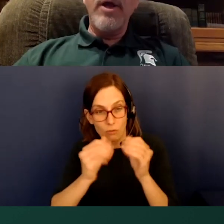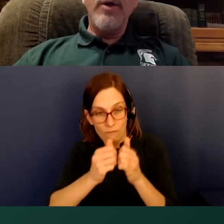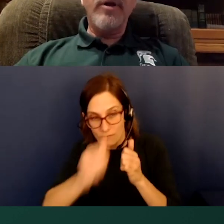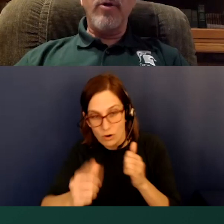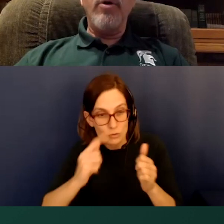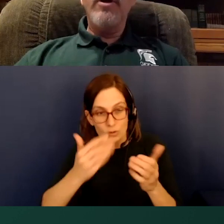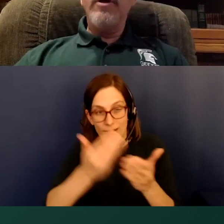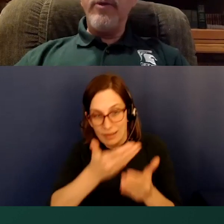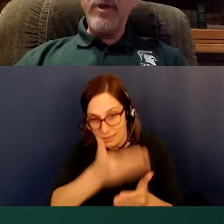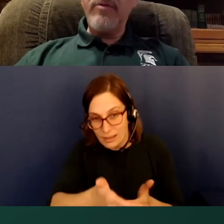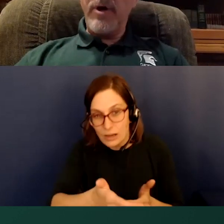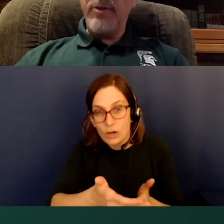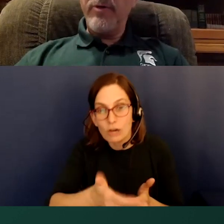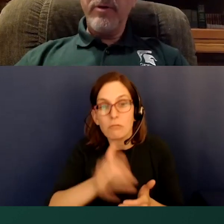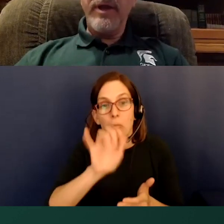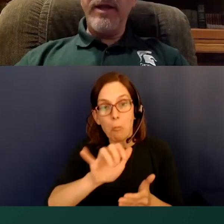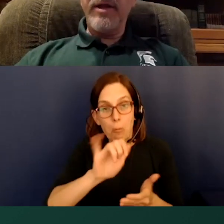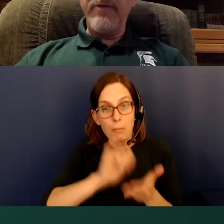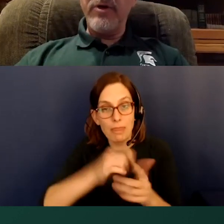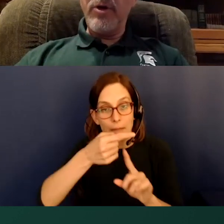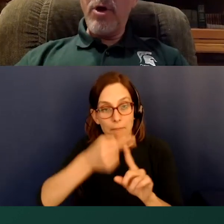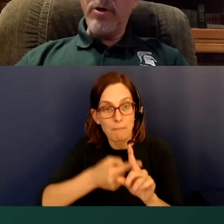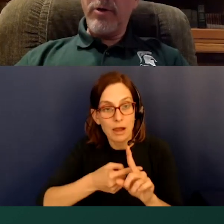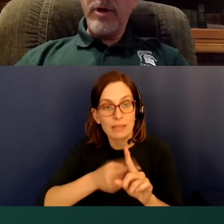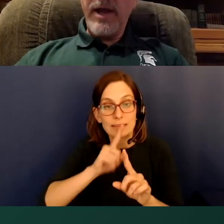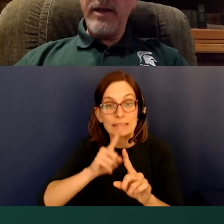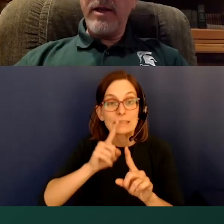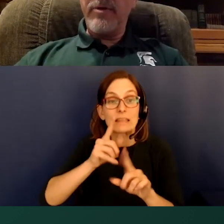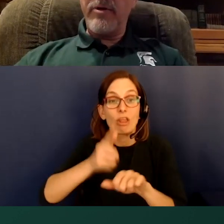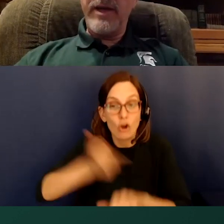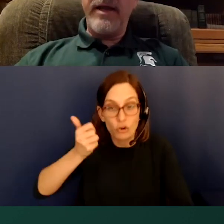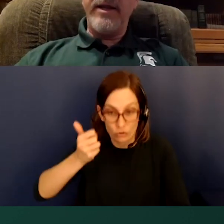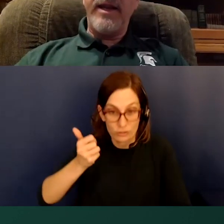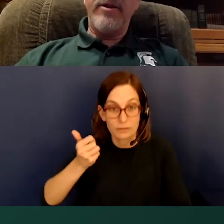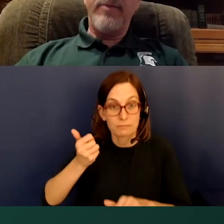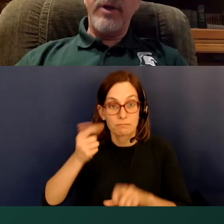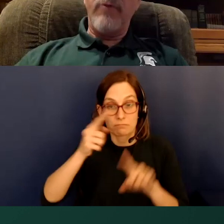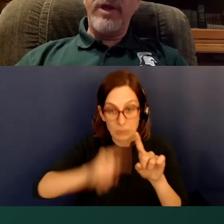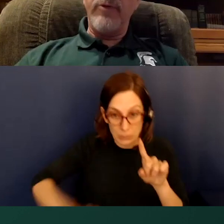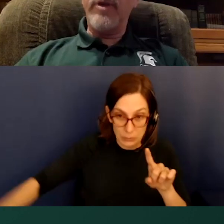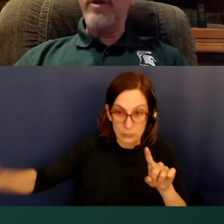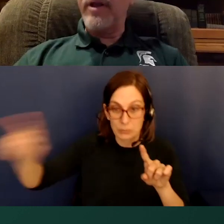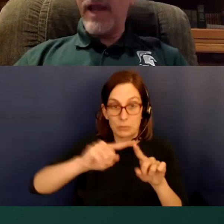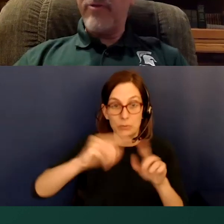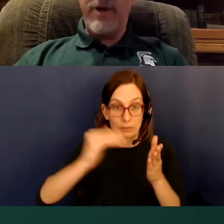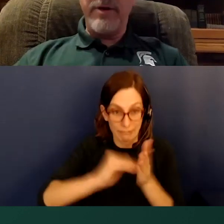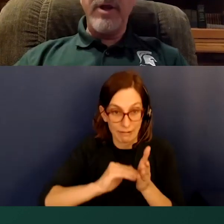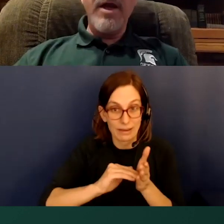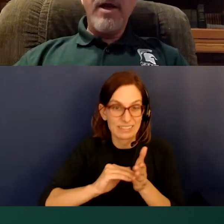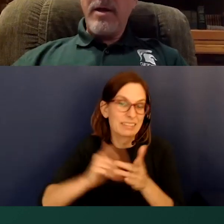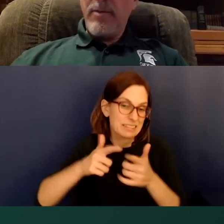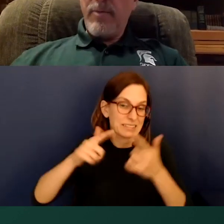there. So this month is even longer. And it comes around again and it ends up being over here. This is